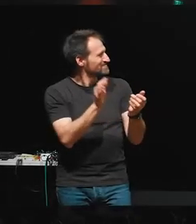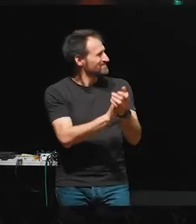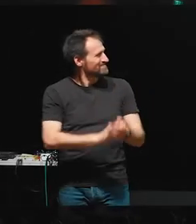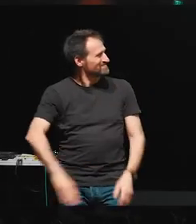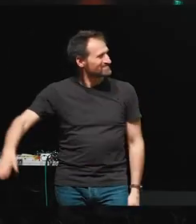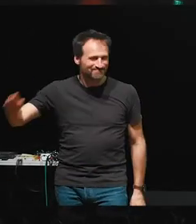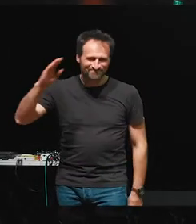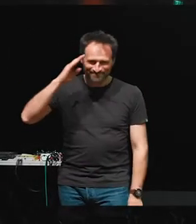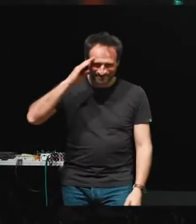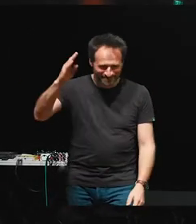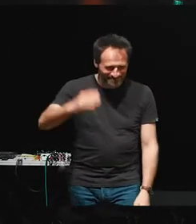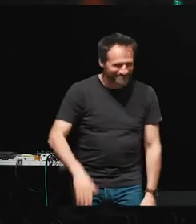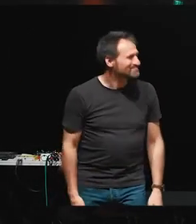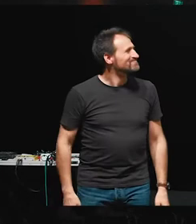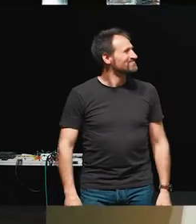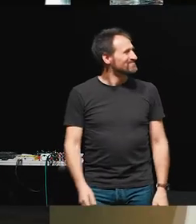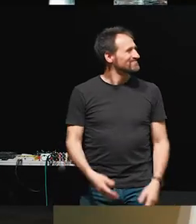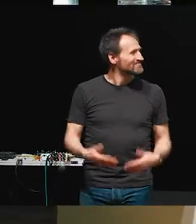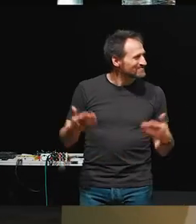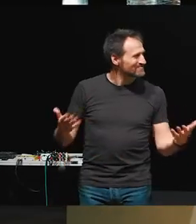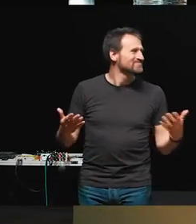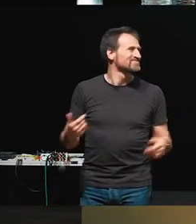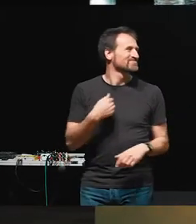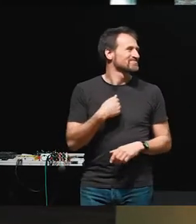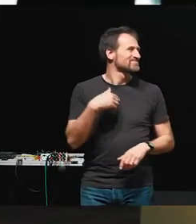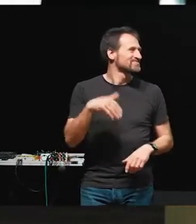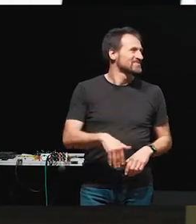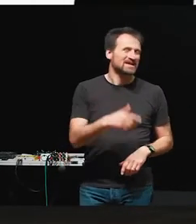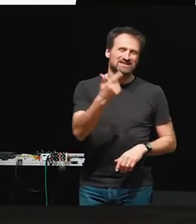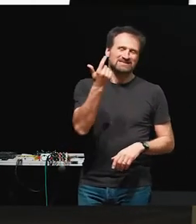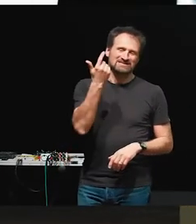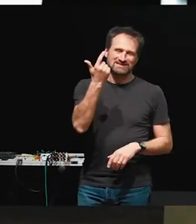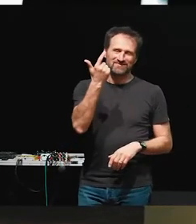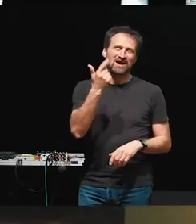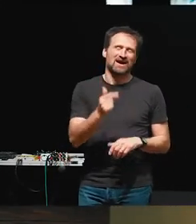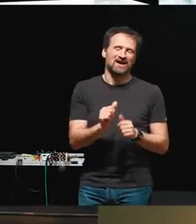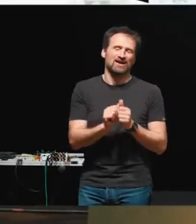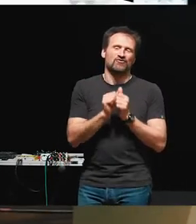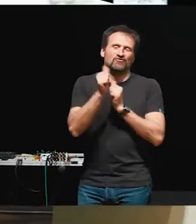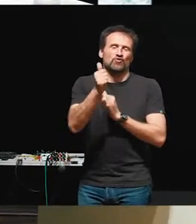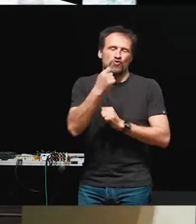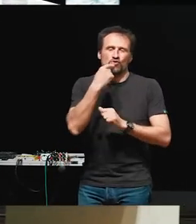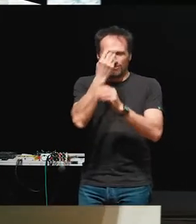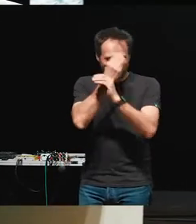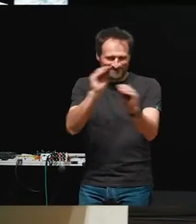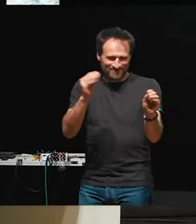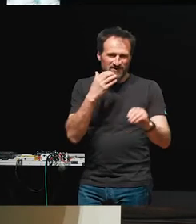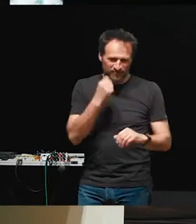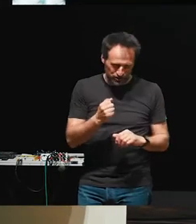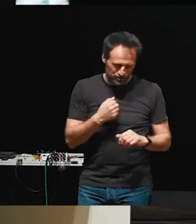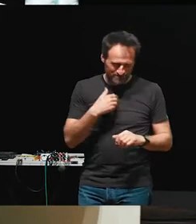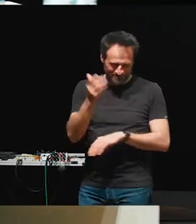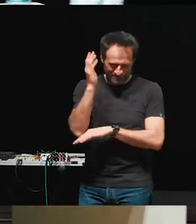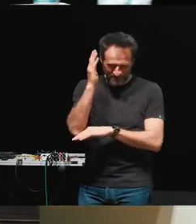Hi, everyone. So I have two disclaimers to make in this talk. So the first one is that